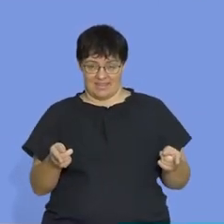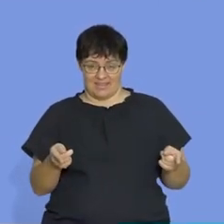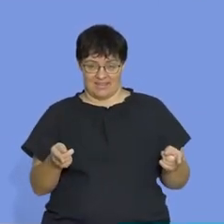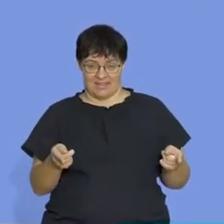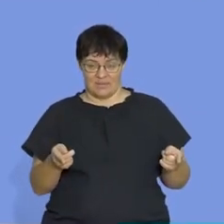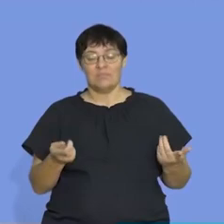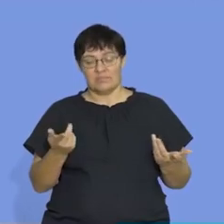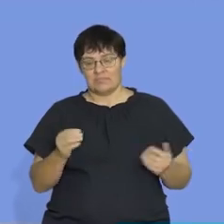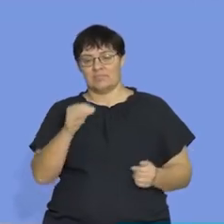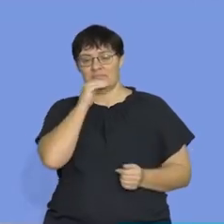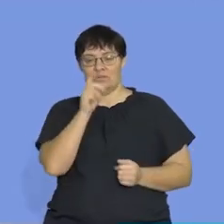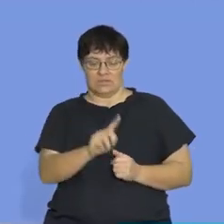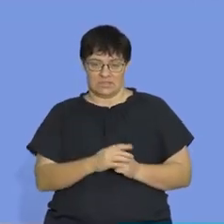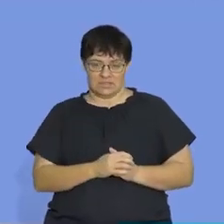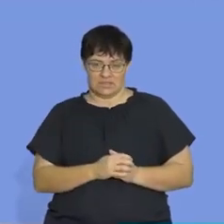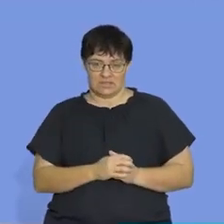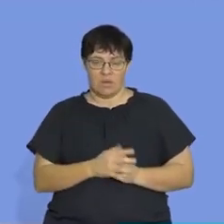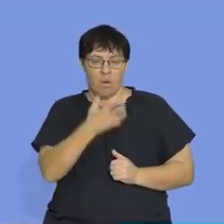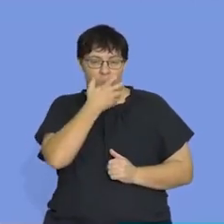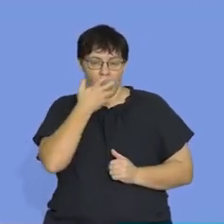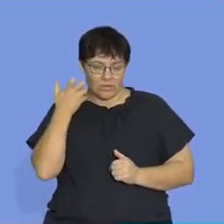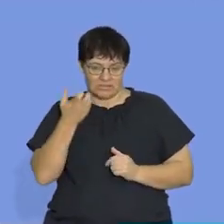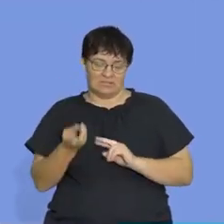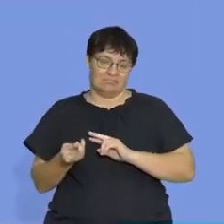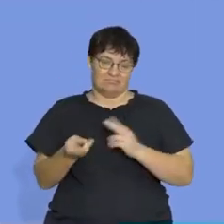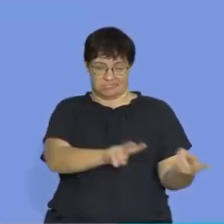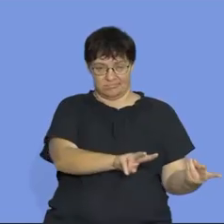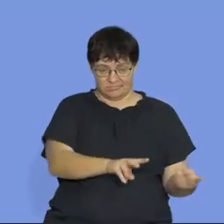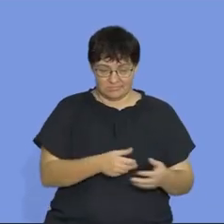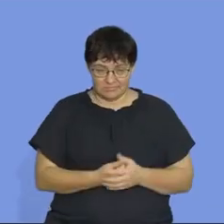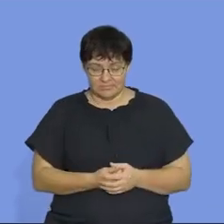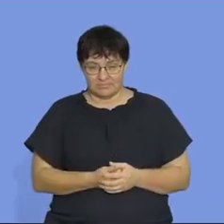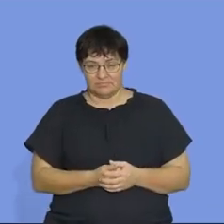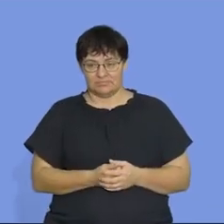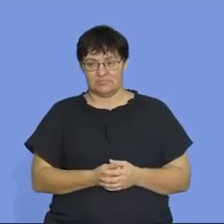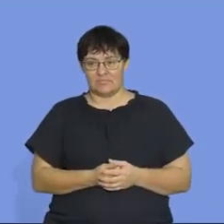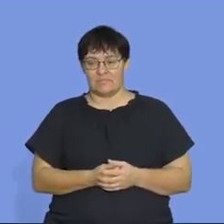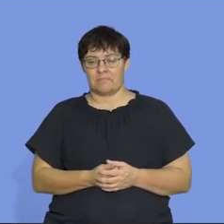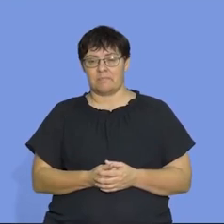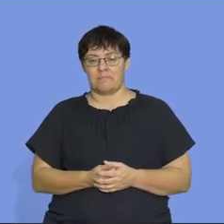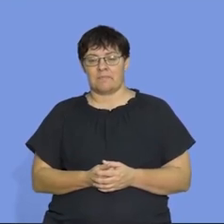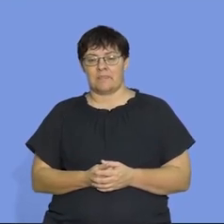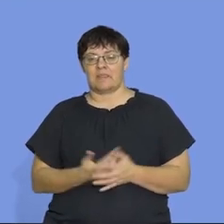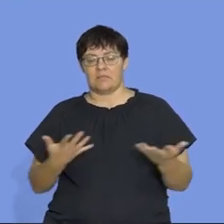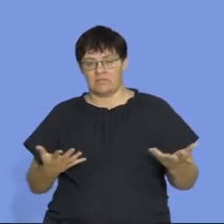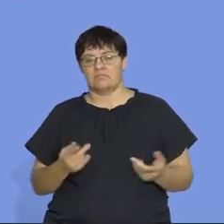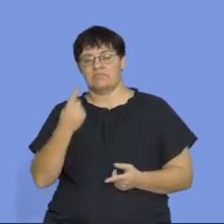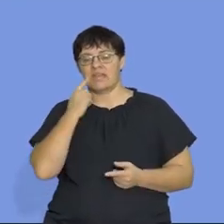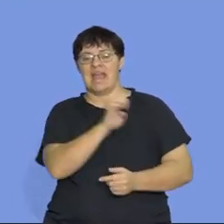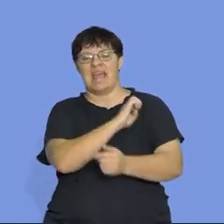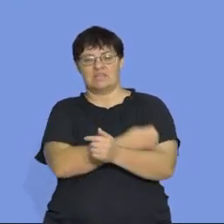of in terms of the heat of reaction. Right. So heat, think of heat in terms of energy.